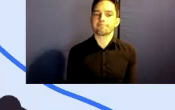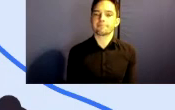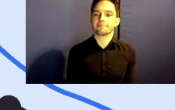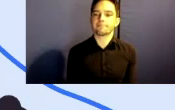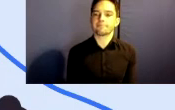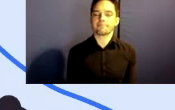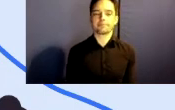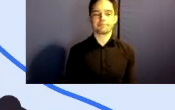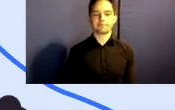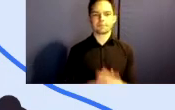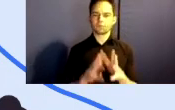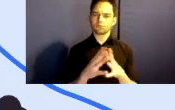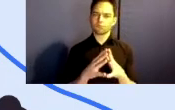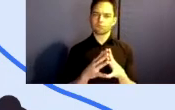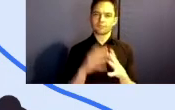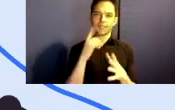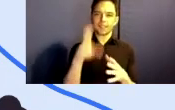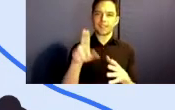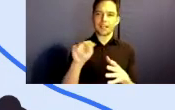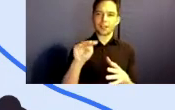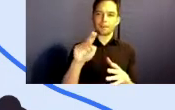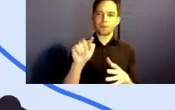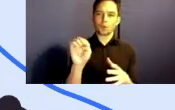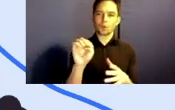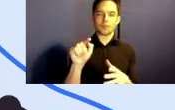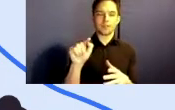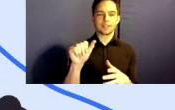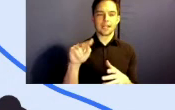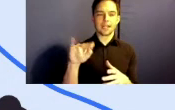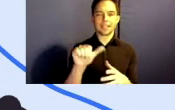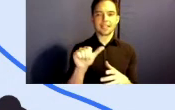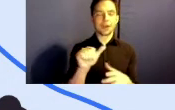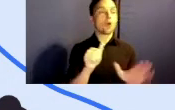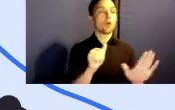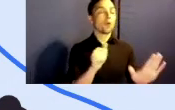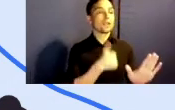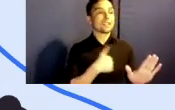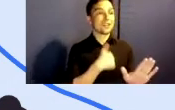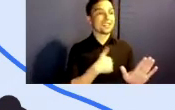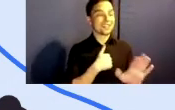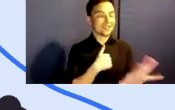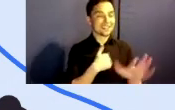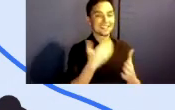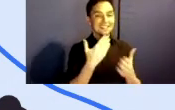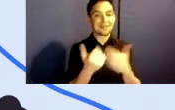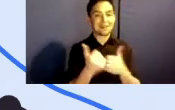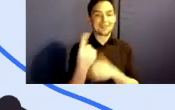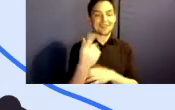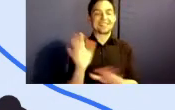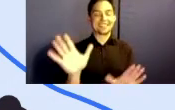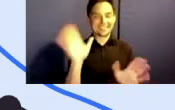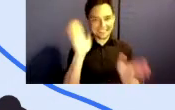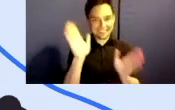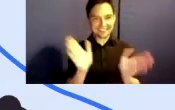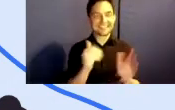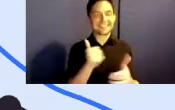I think we just need to unmute Tanya. Sorry. That's okay. Good morning, everybody.